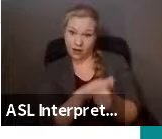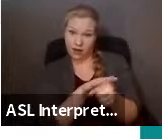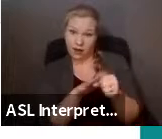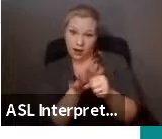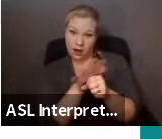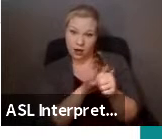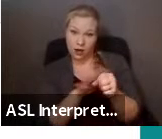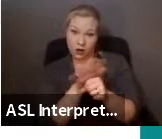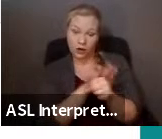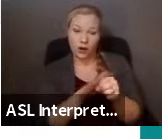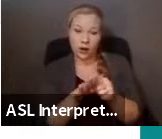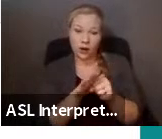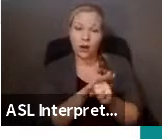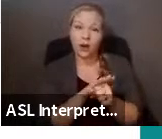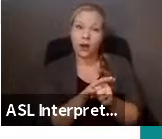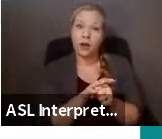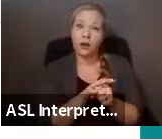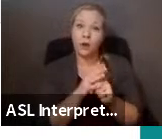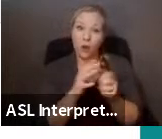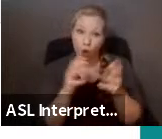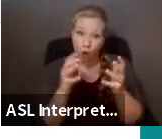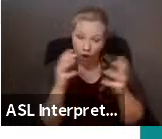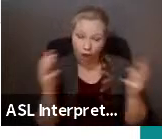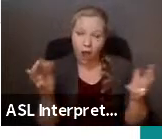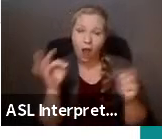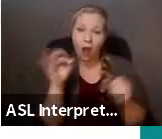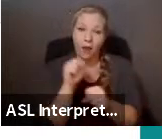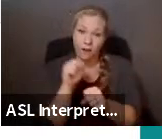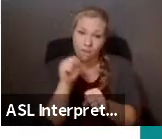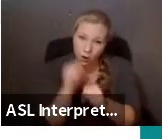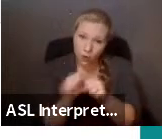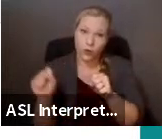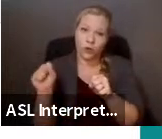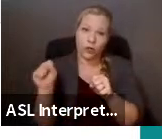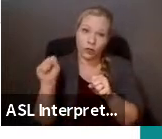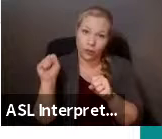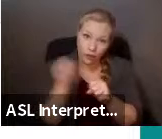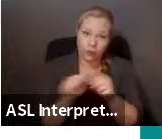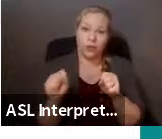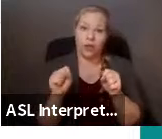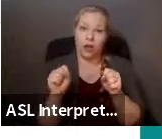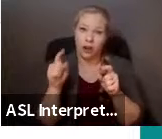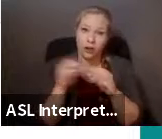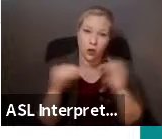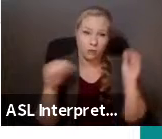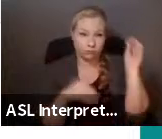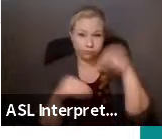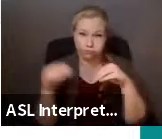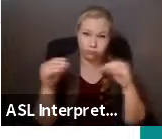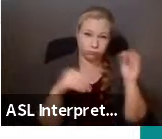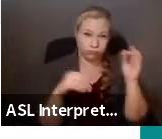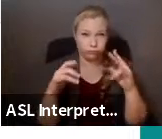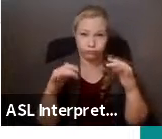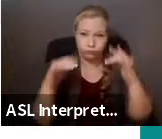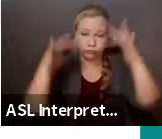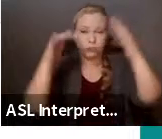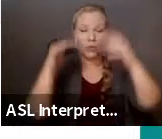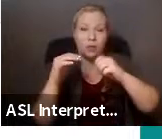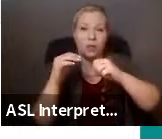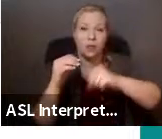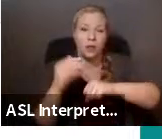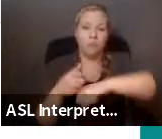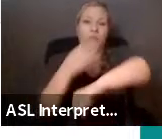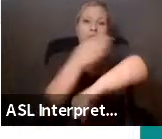pretty substantial improvements as a part of this project. It is likely that Main Street will